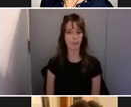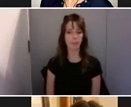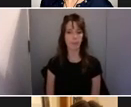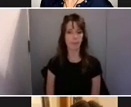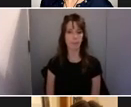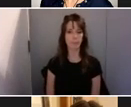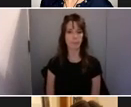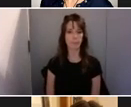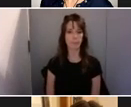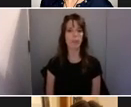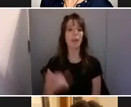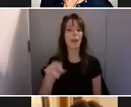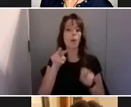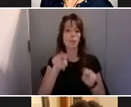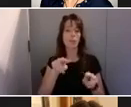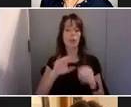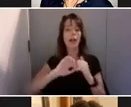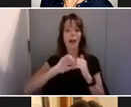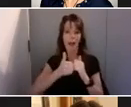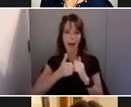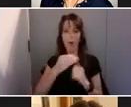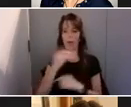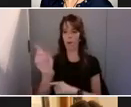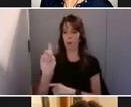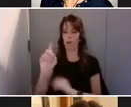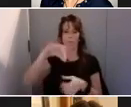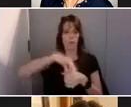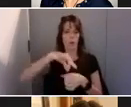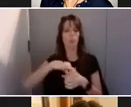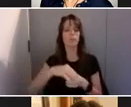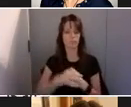So let's go ahead and look at how and where do I vote.